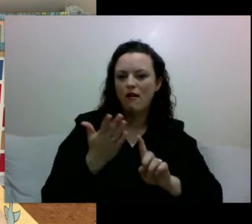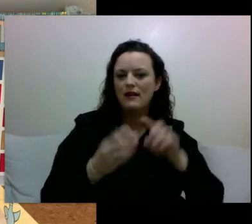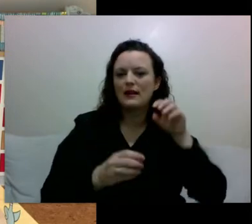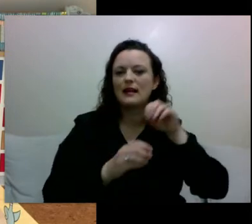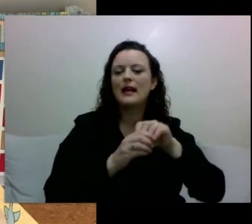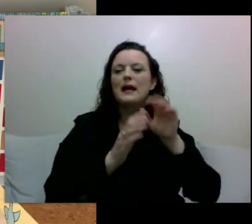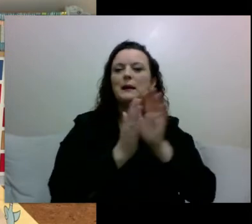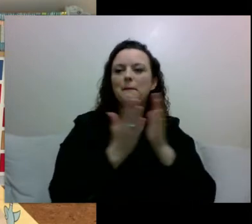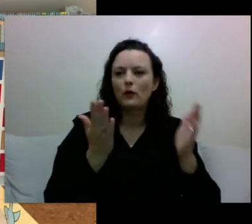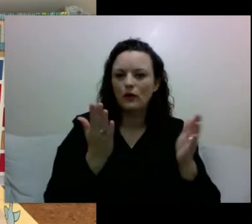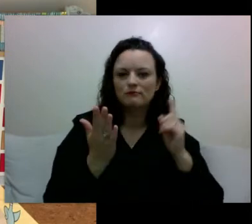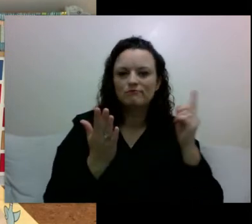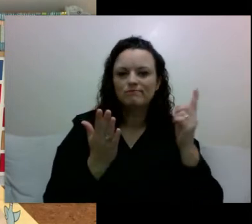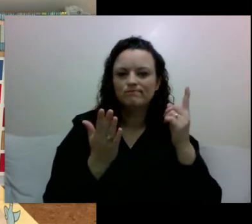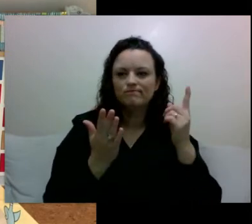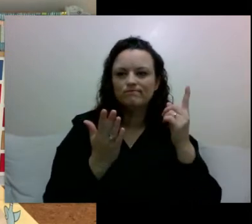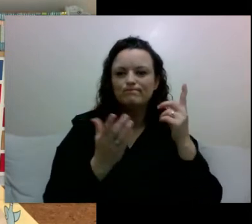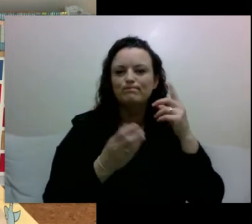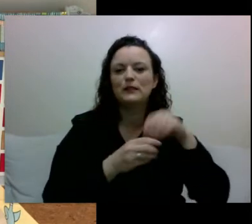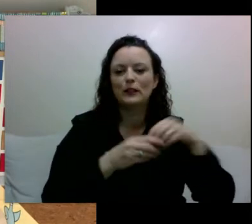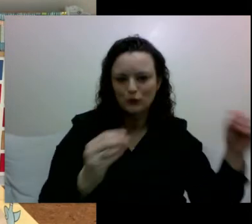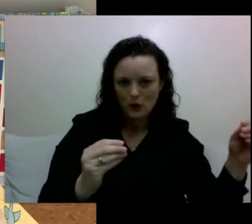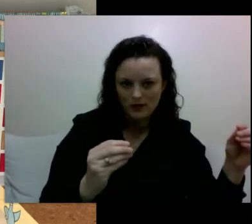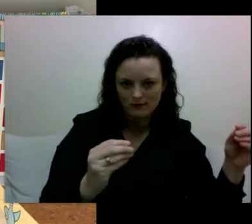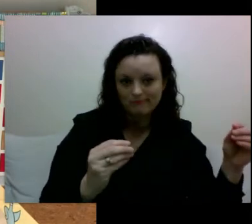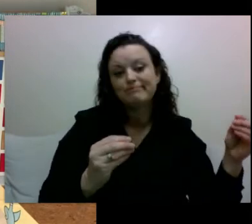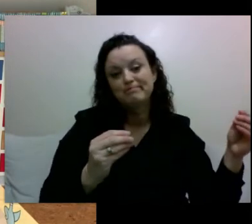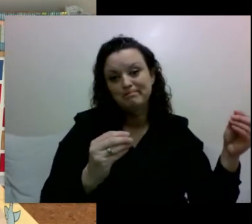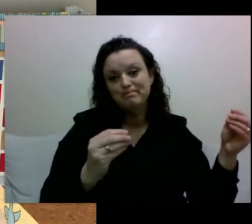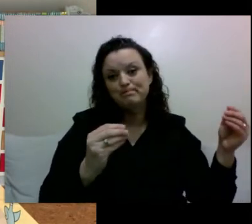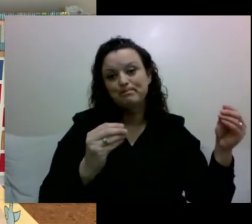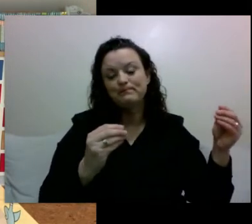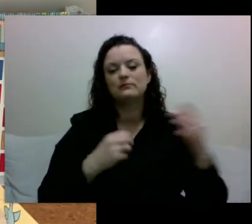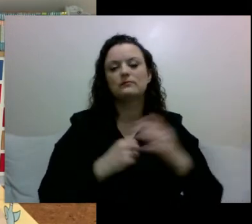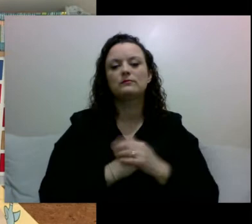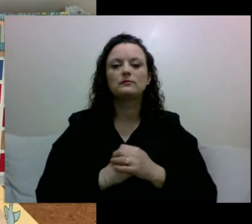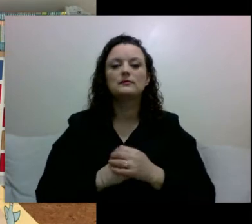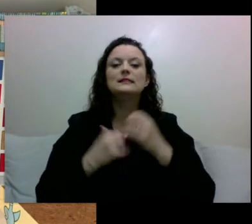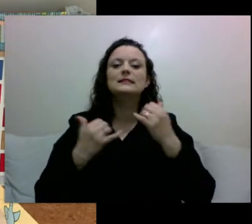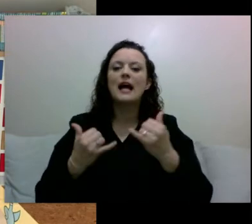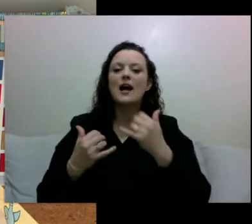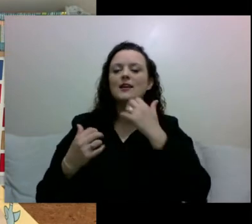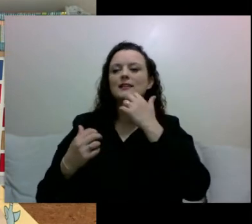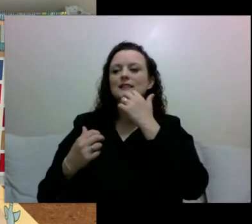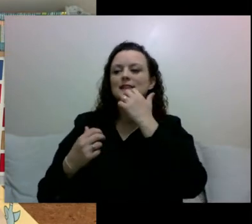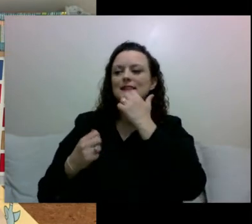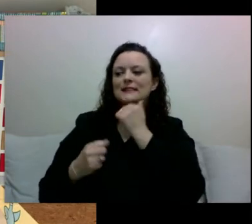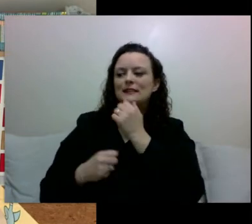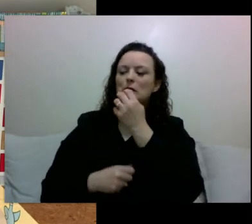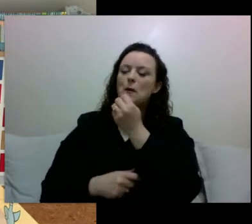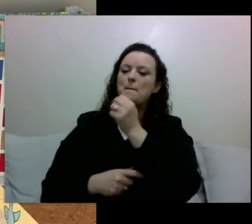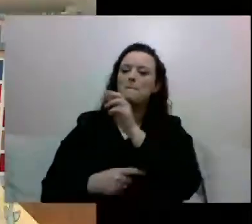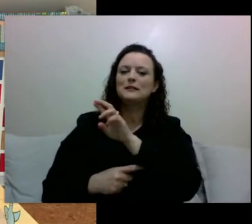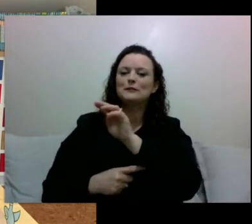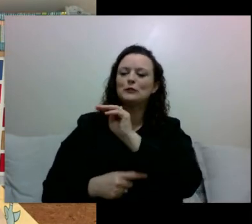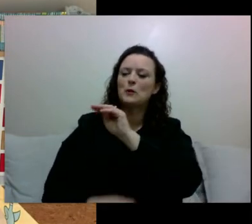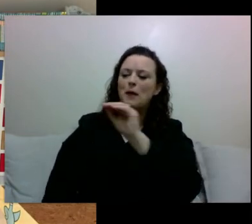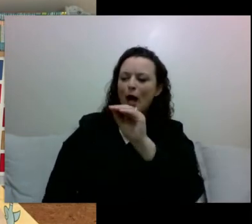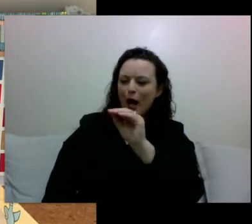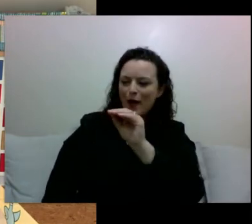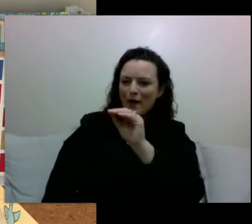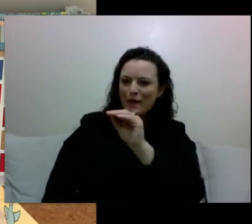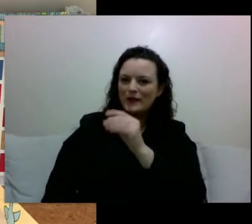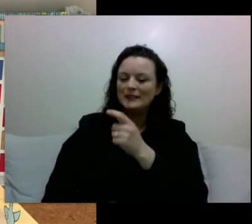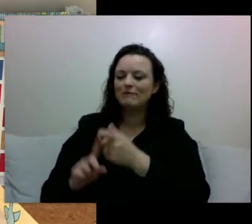bookstore. All right. And now, dear Mr. Moe, this is from